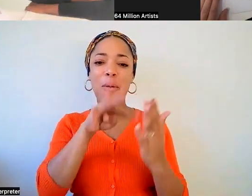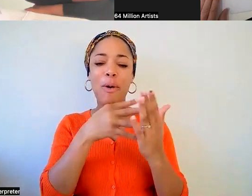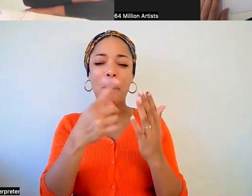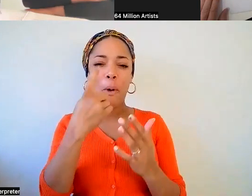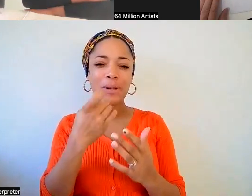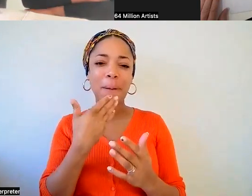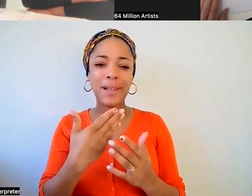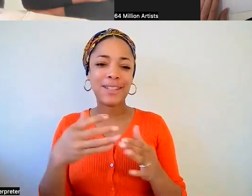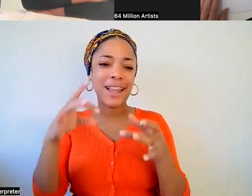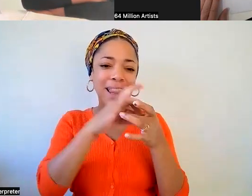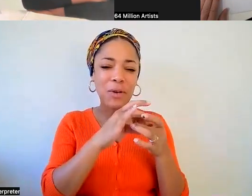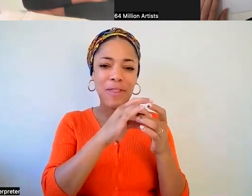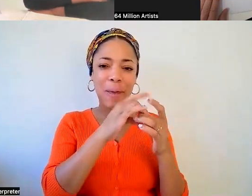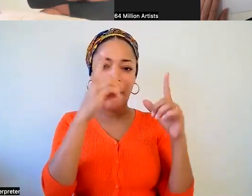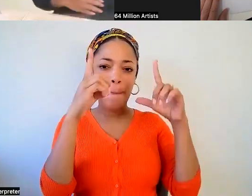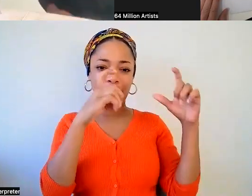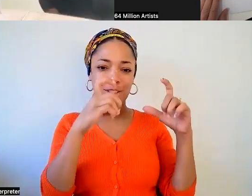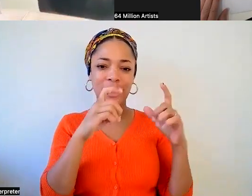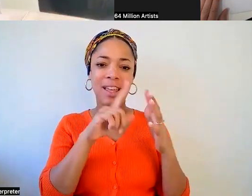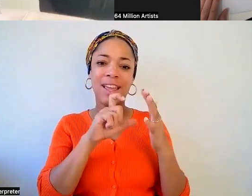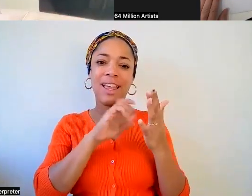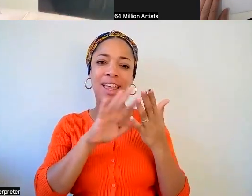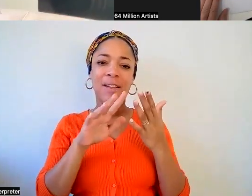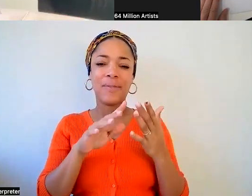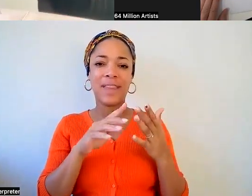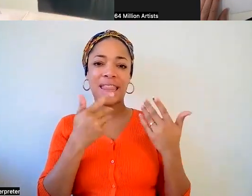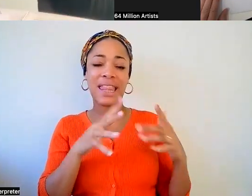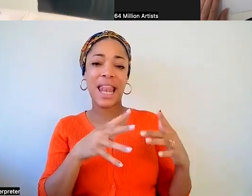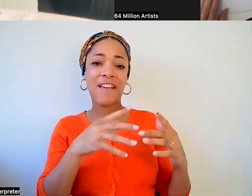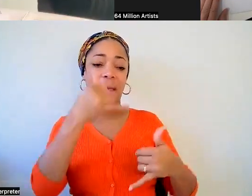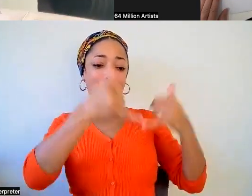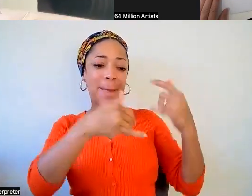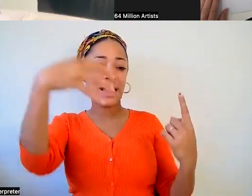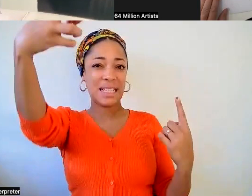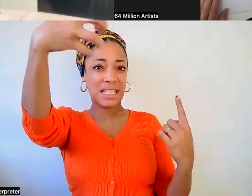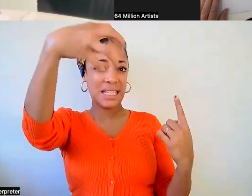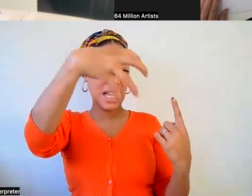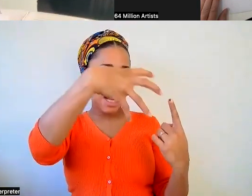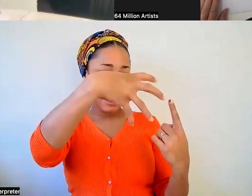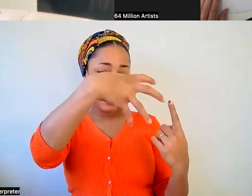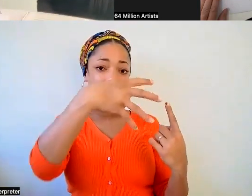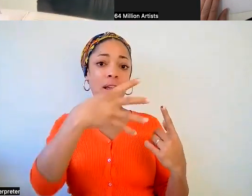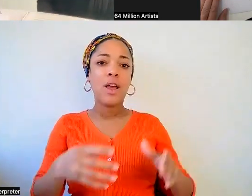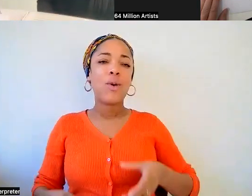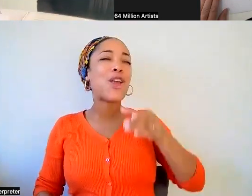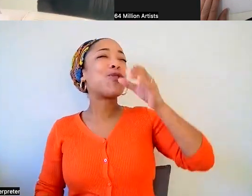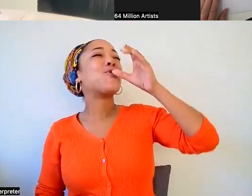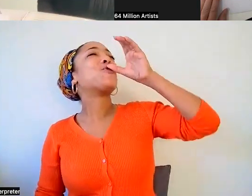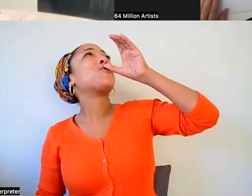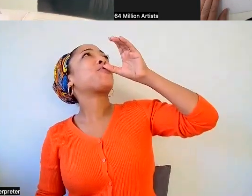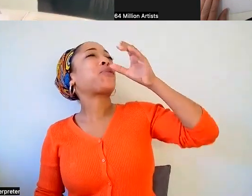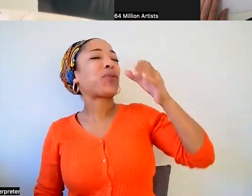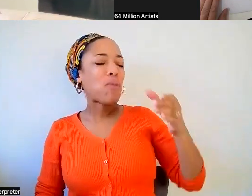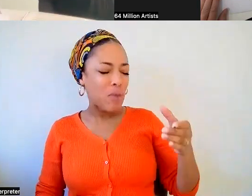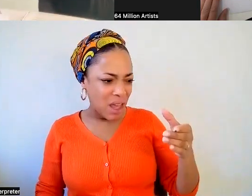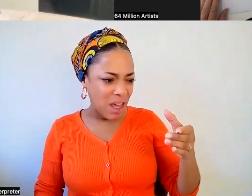pictures. Here we go. Echo and the poem. They left milk in the sun. And only when I was done, did